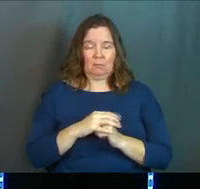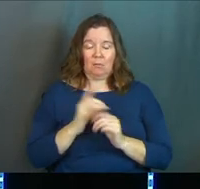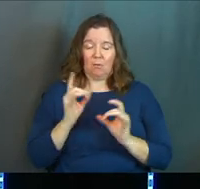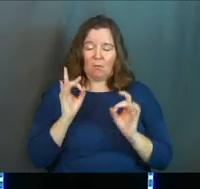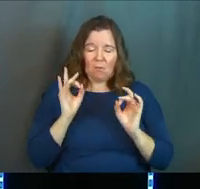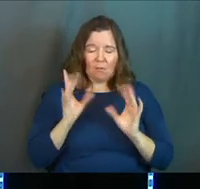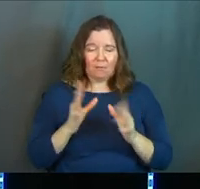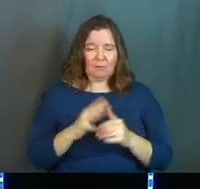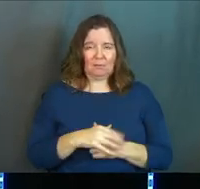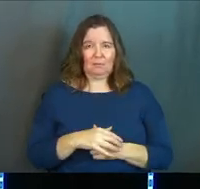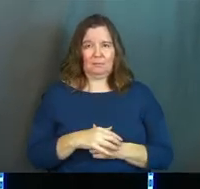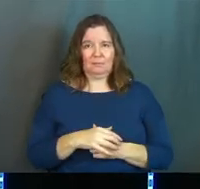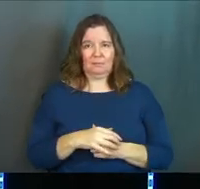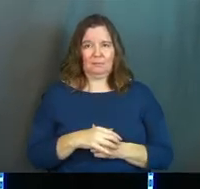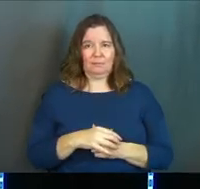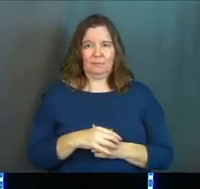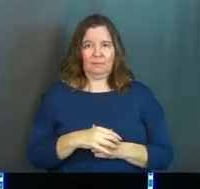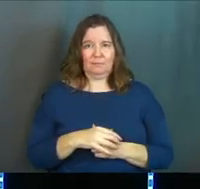Awful.